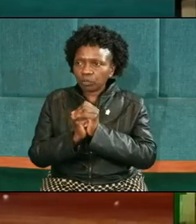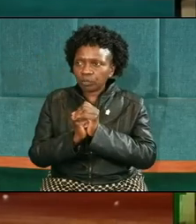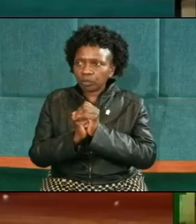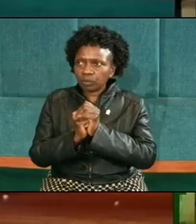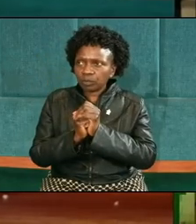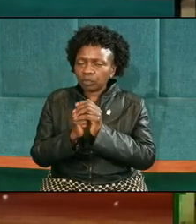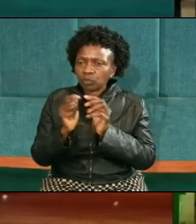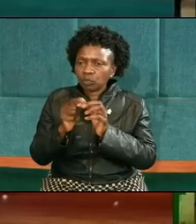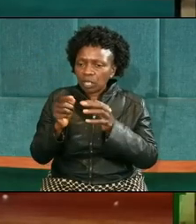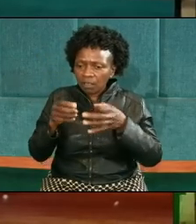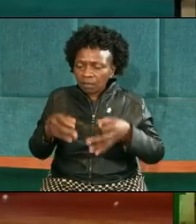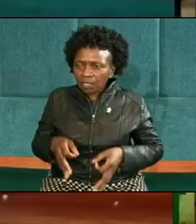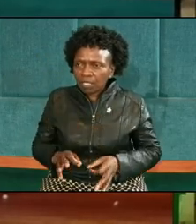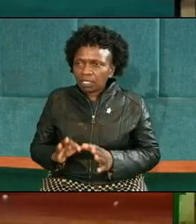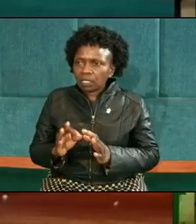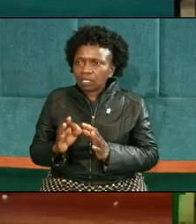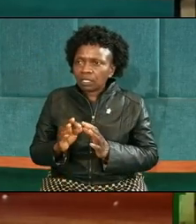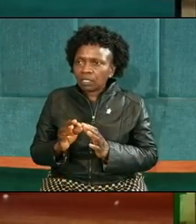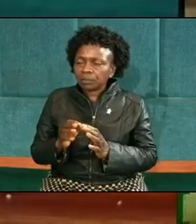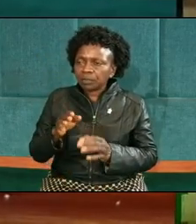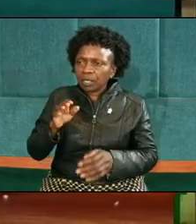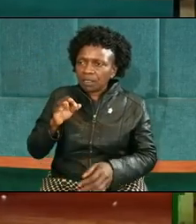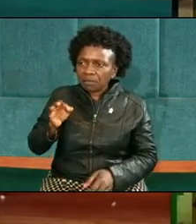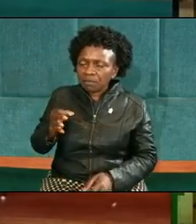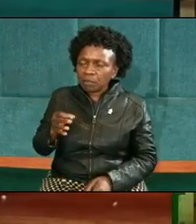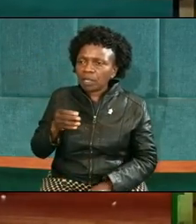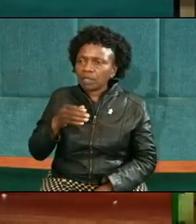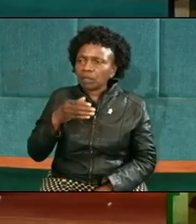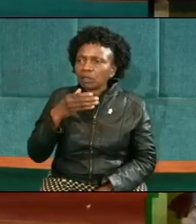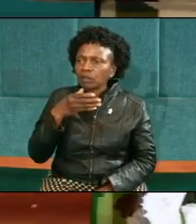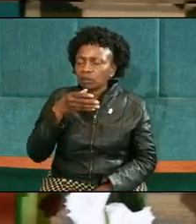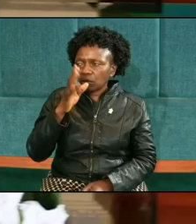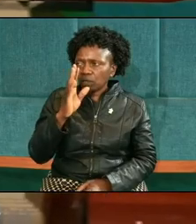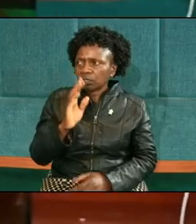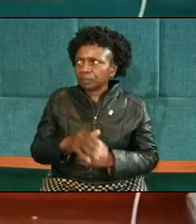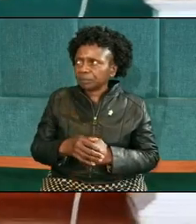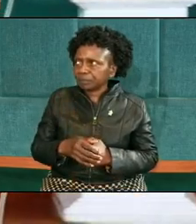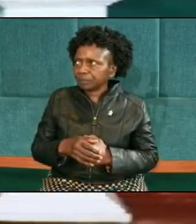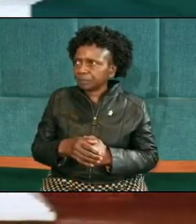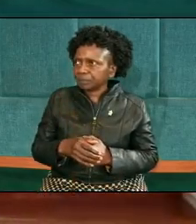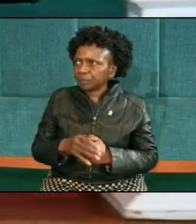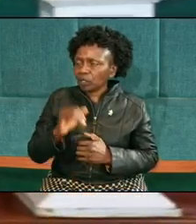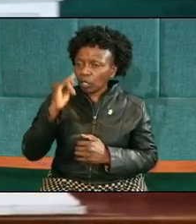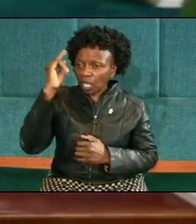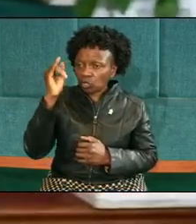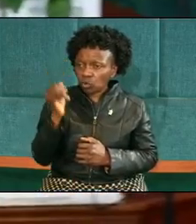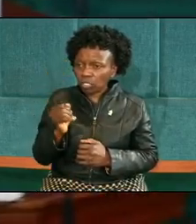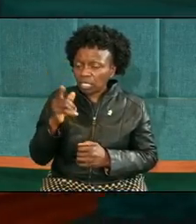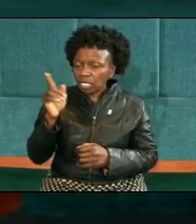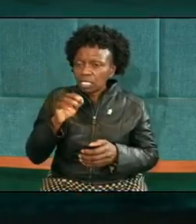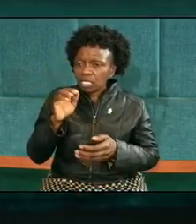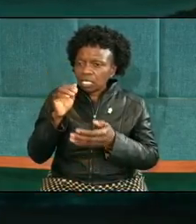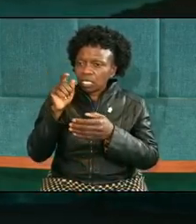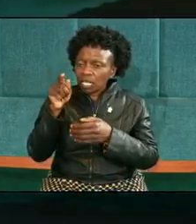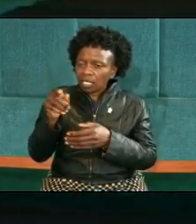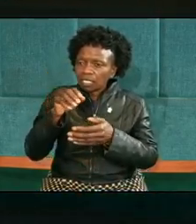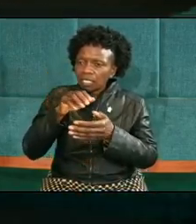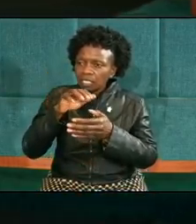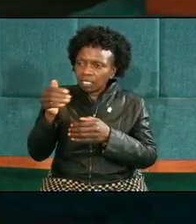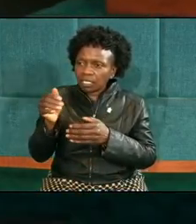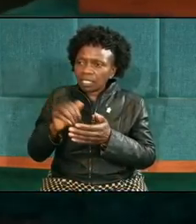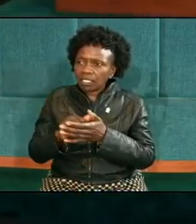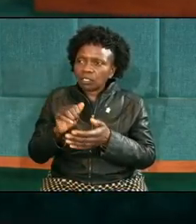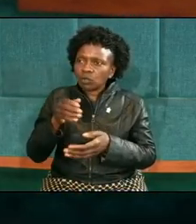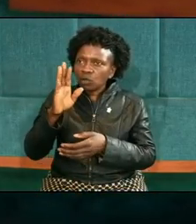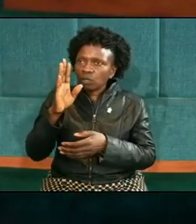the fertility goddess of Ishtar. And it is to that city that God